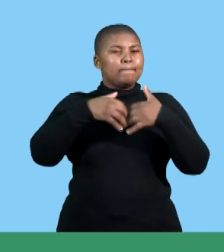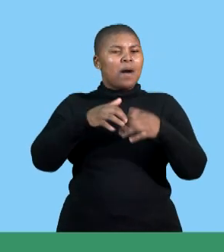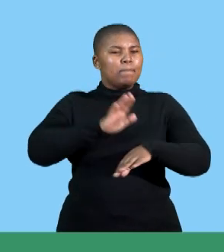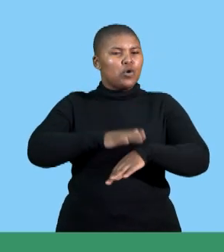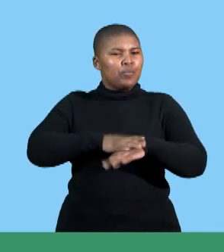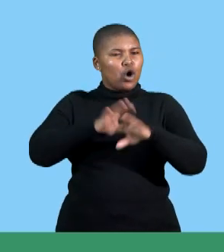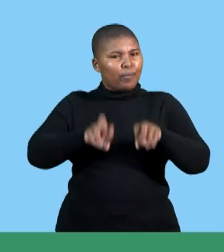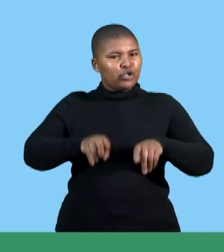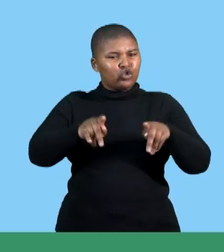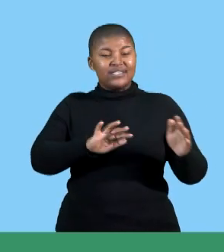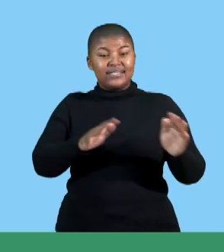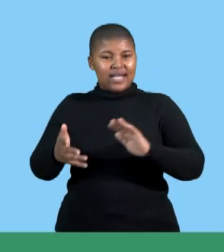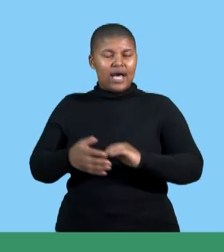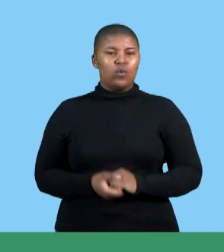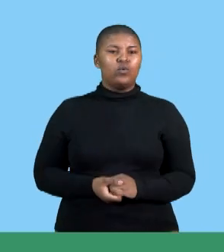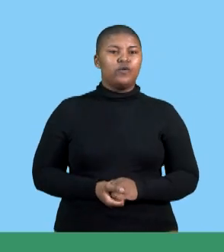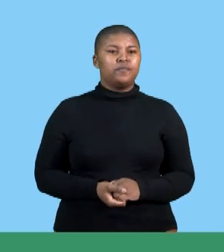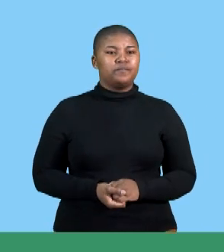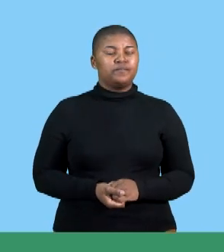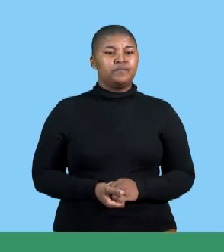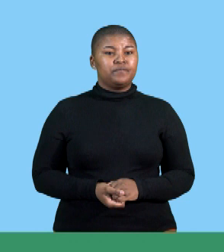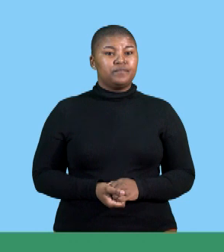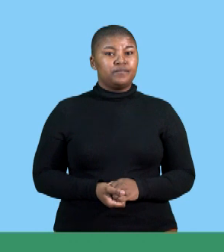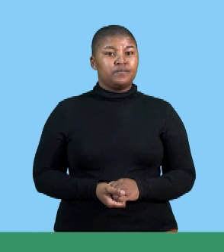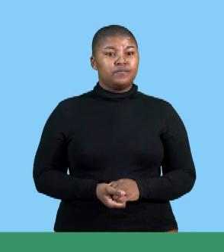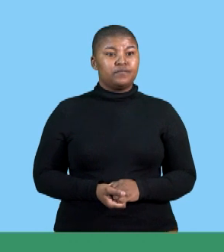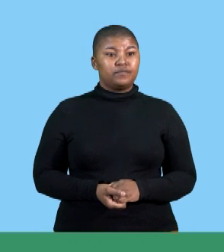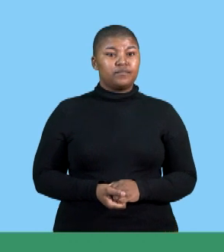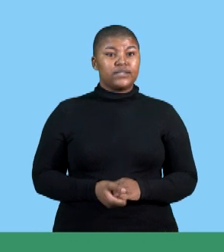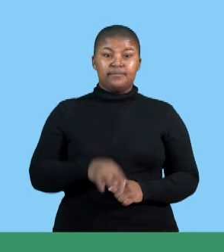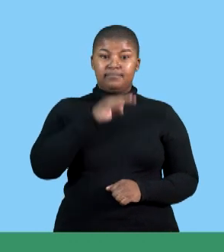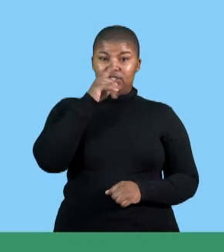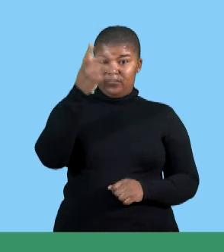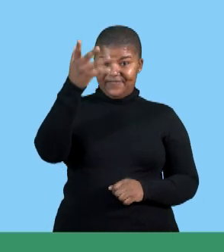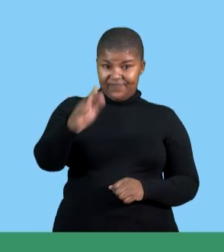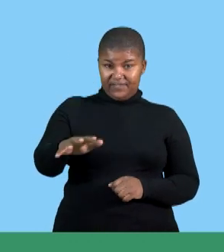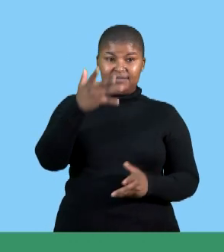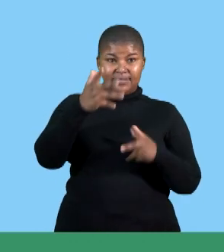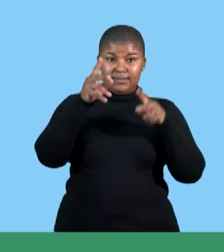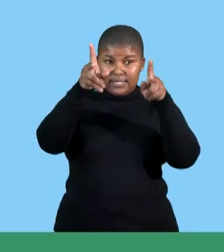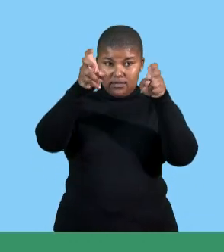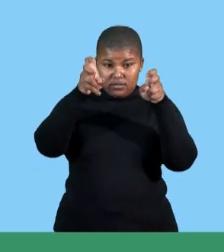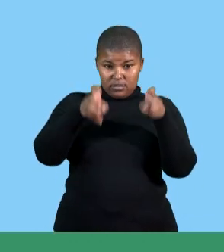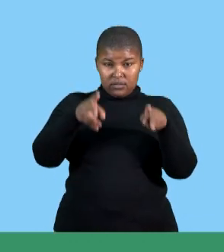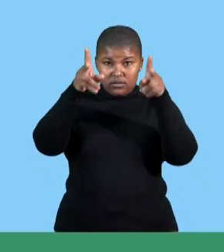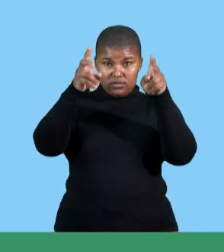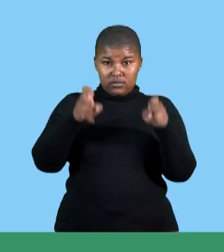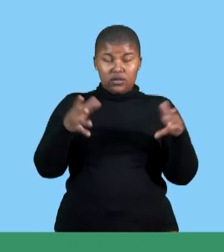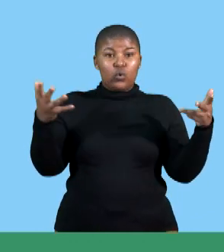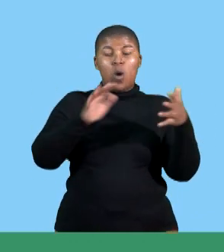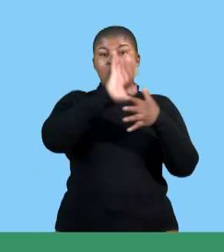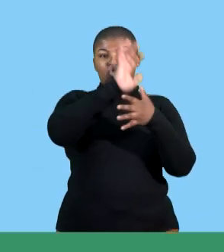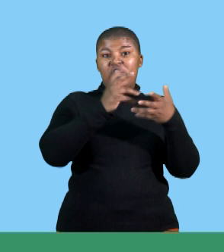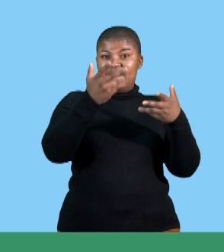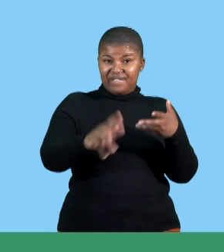entrepreneurial opportunities. Now, I hope already you've seen ways, you've identified or quoted 2 ways